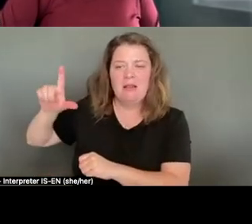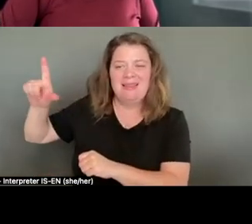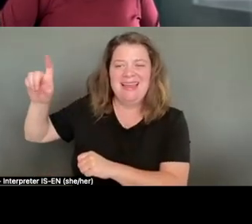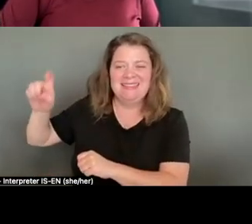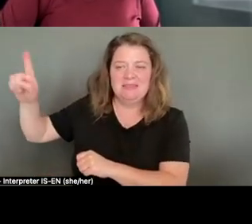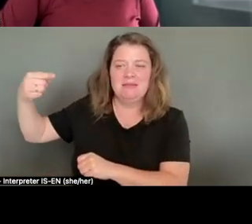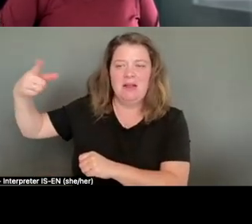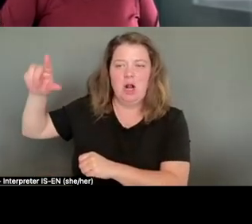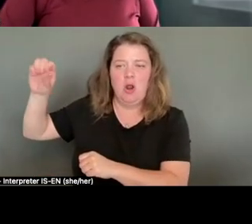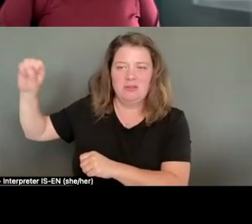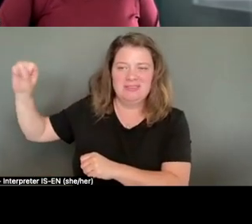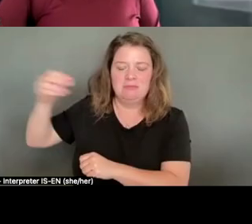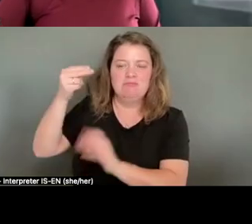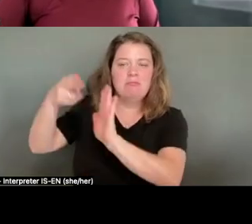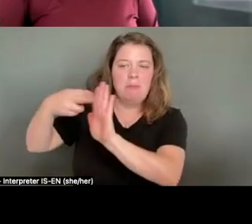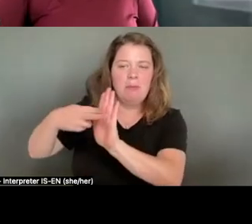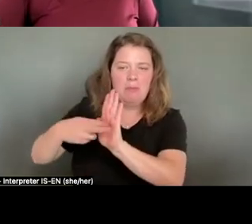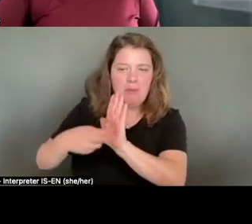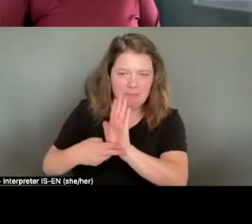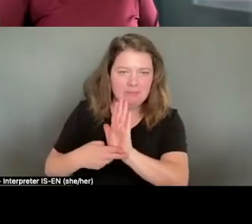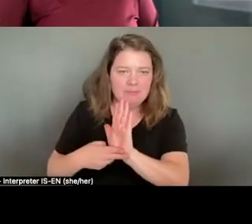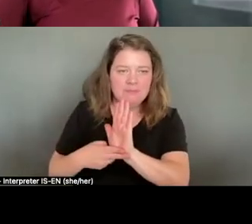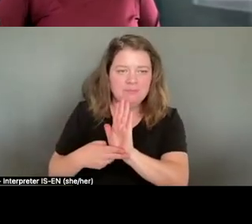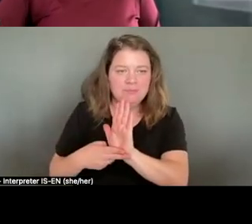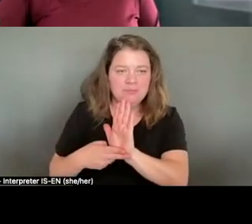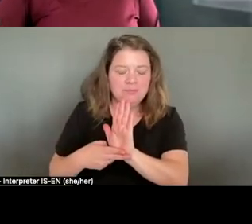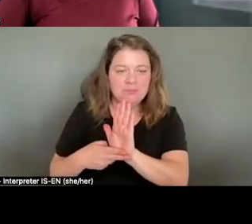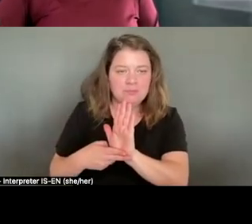network analysis. And then we had